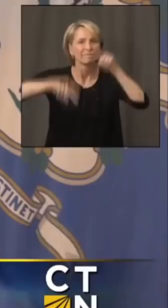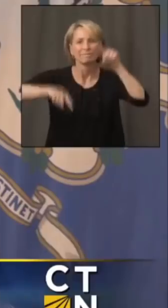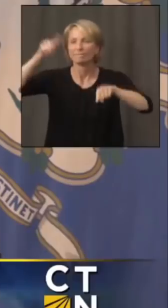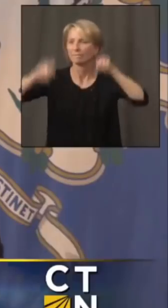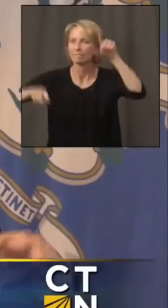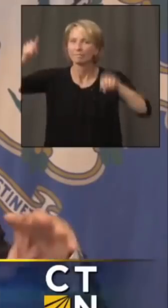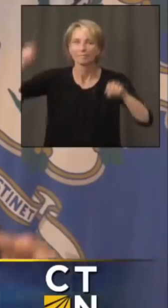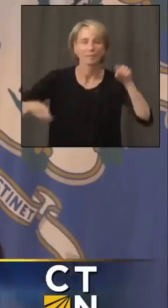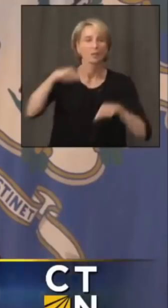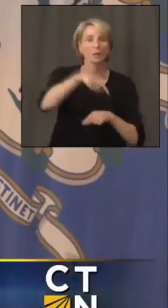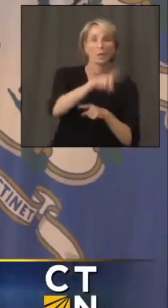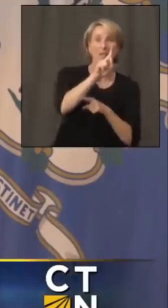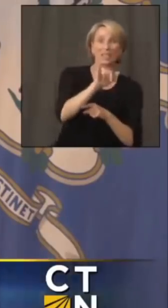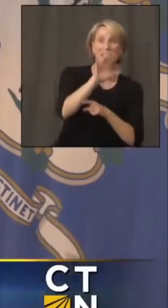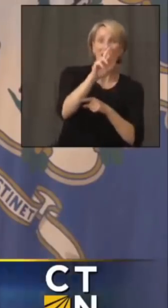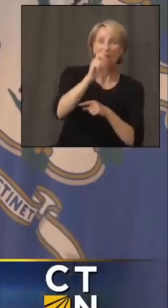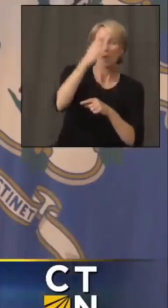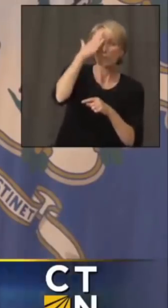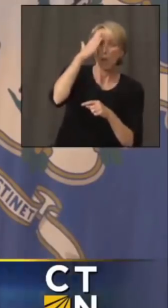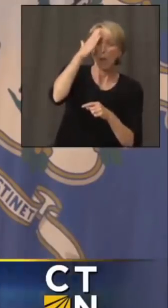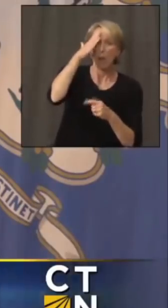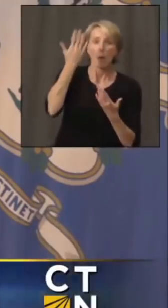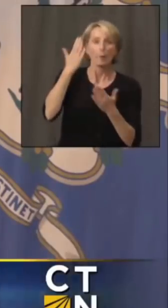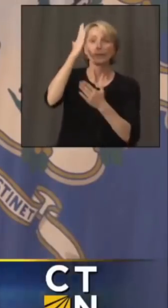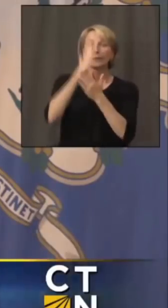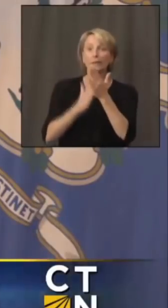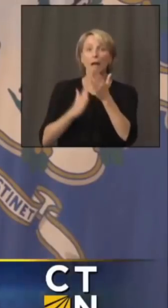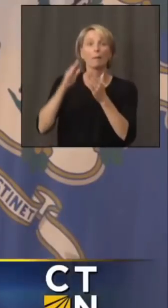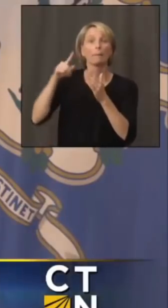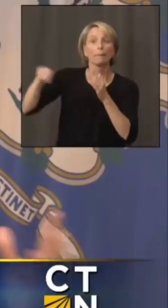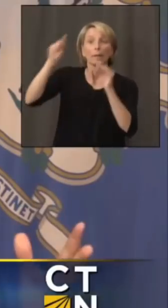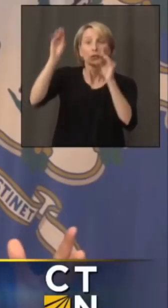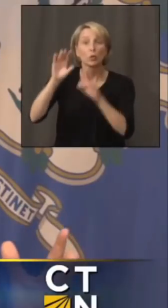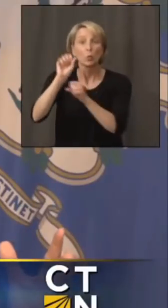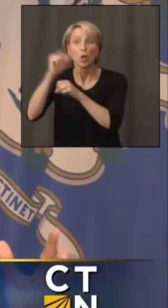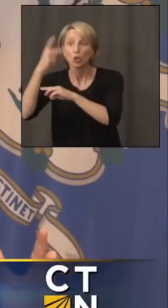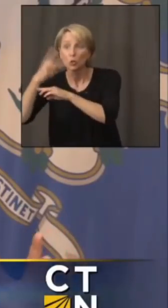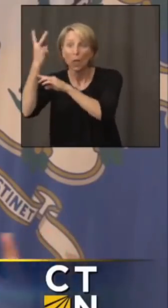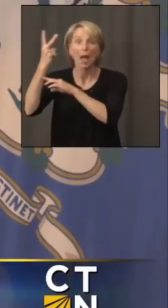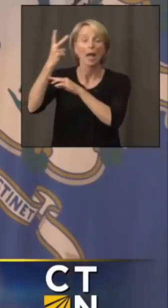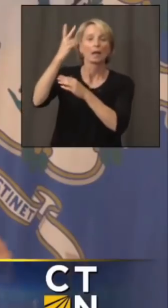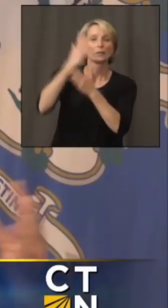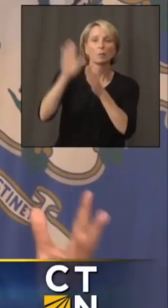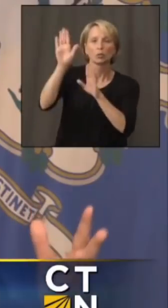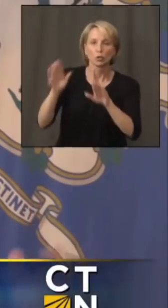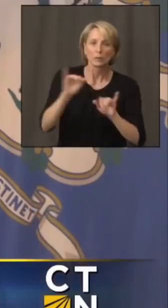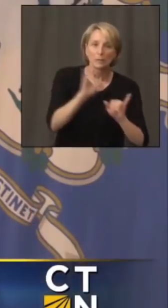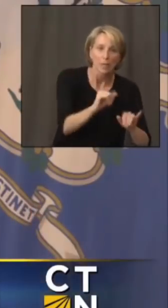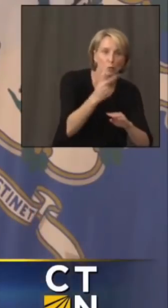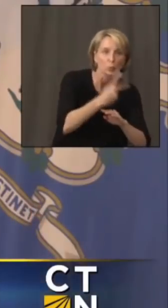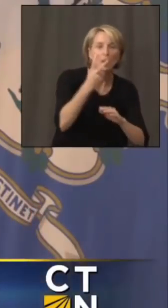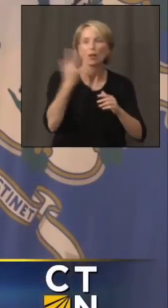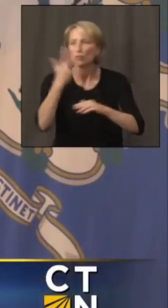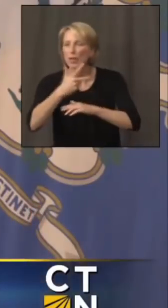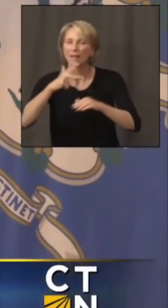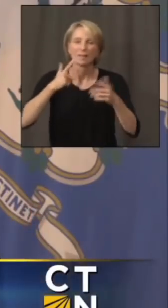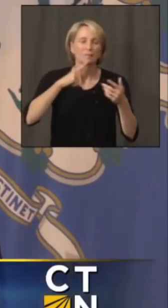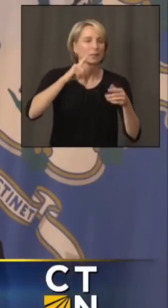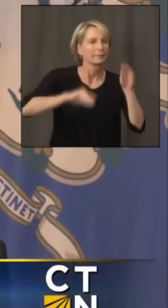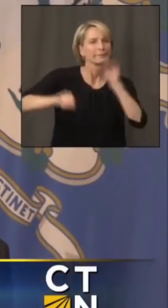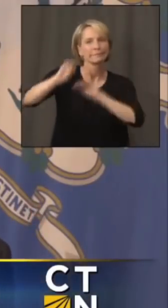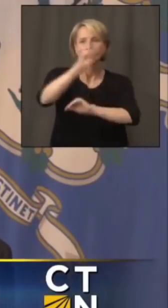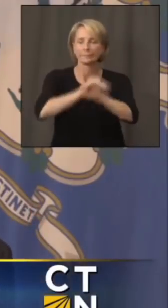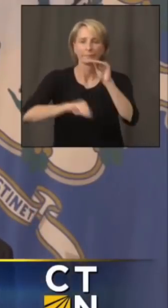have a different 2-day, 3-day cycle. And the potential is that expands the exposure, expands the nature of the